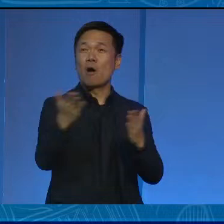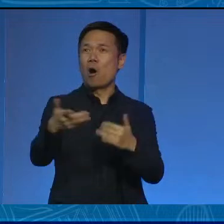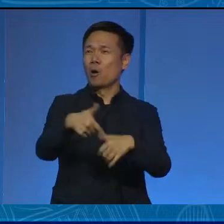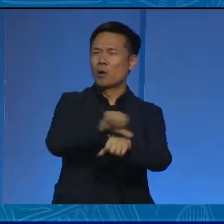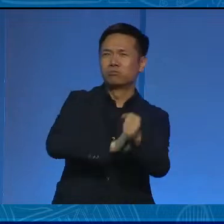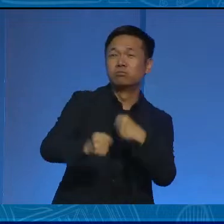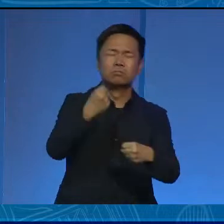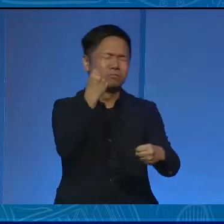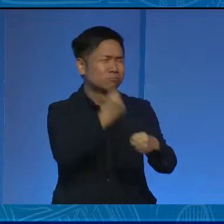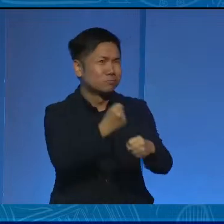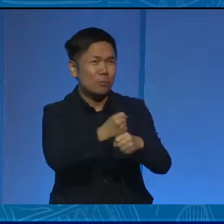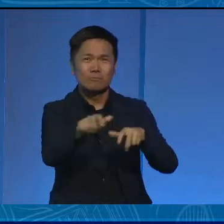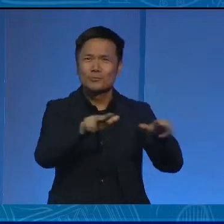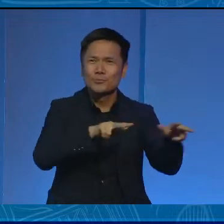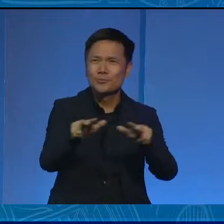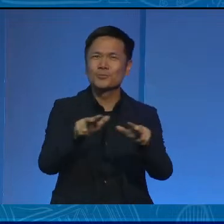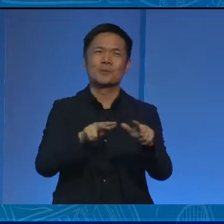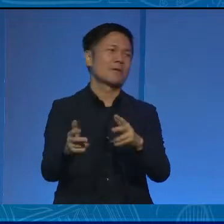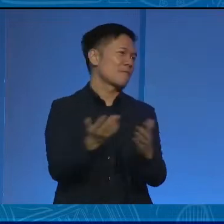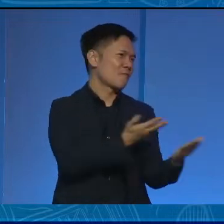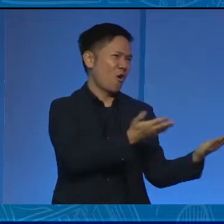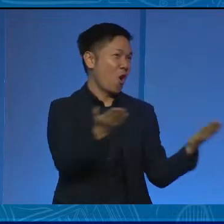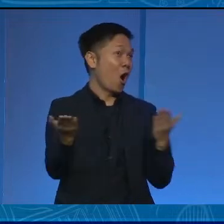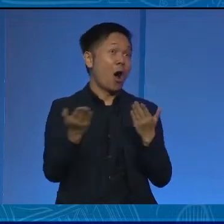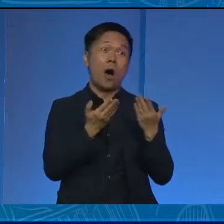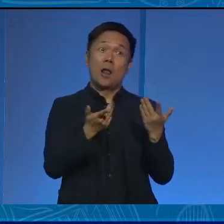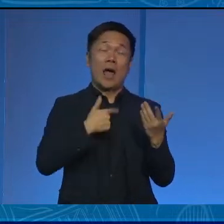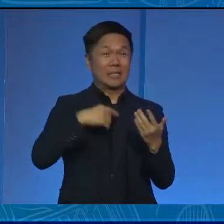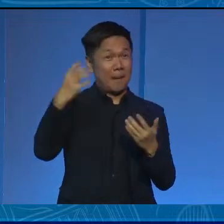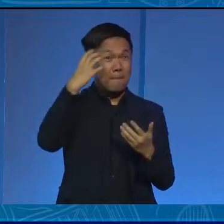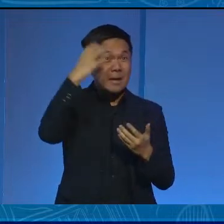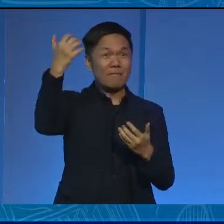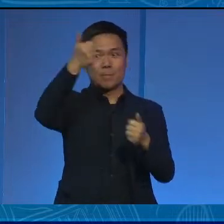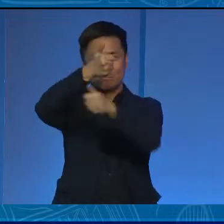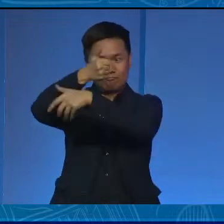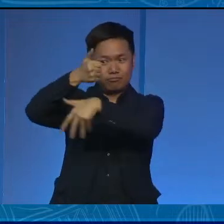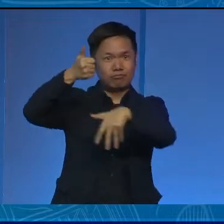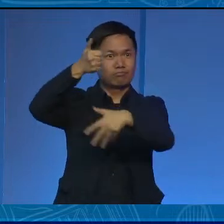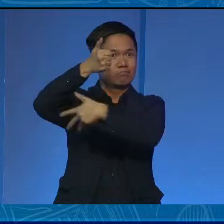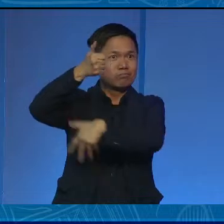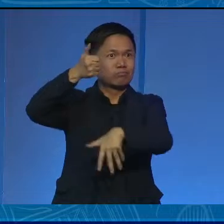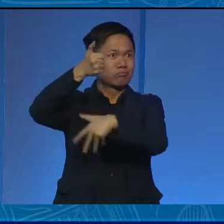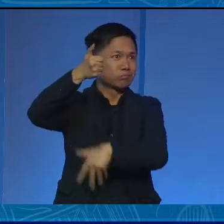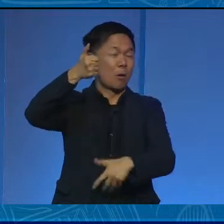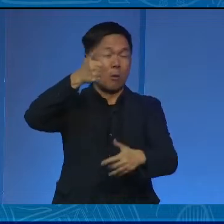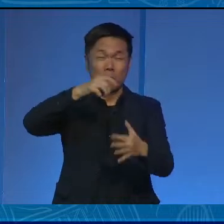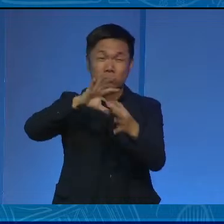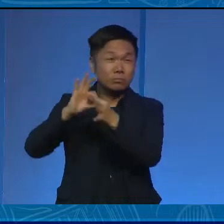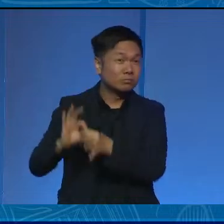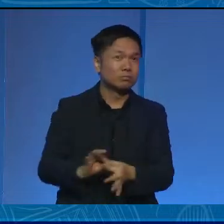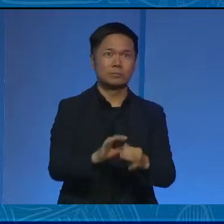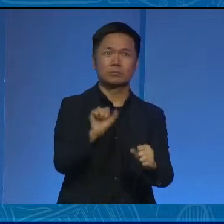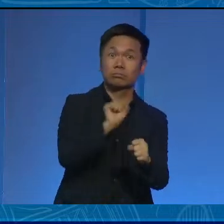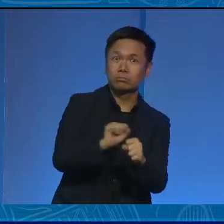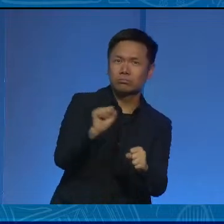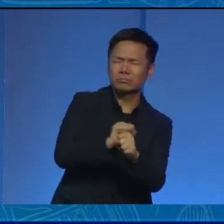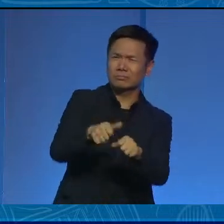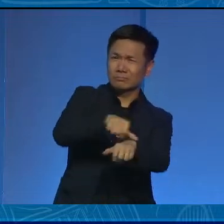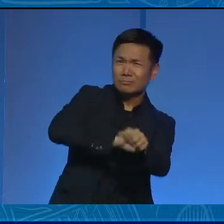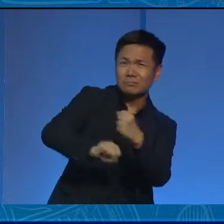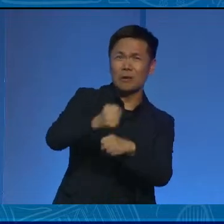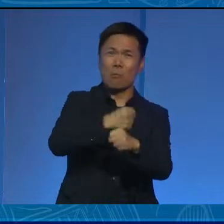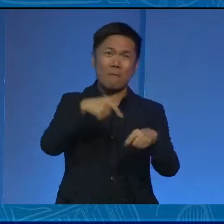with many other departments of the government and other government agencies who've ensured the success of this